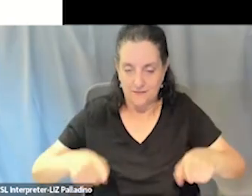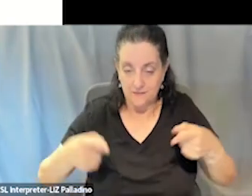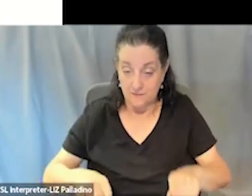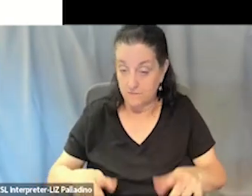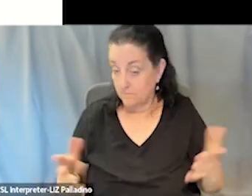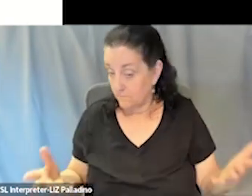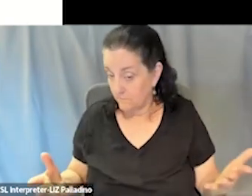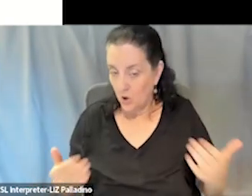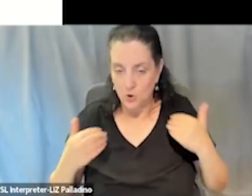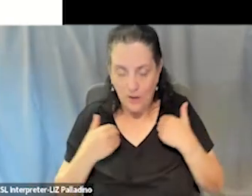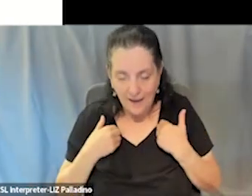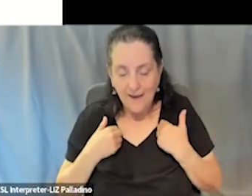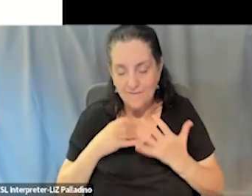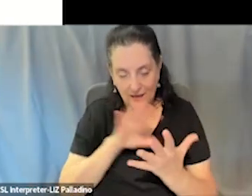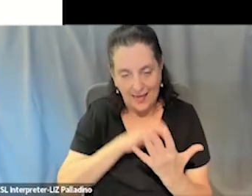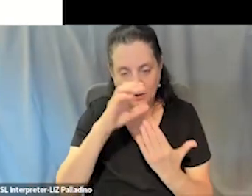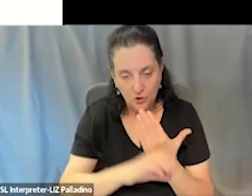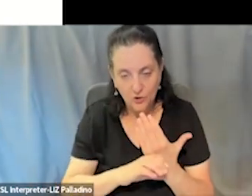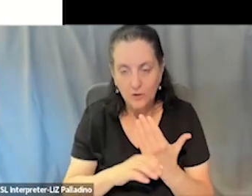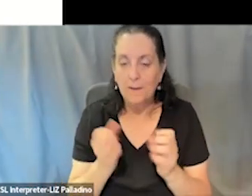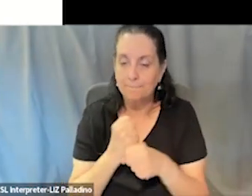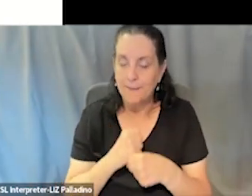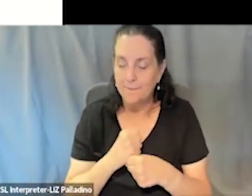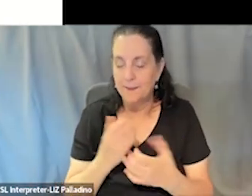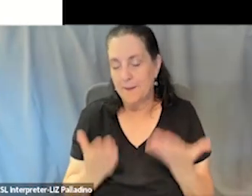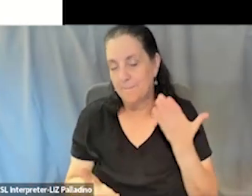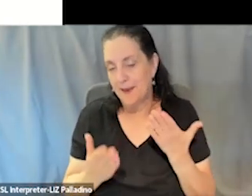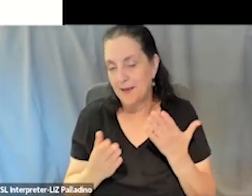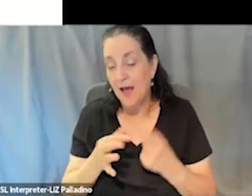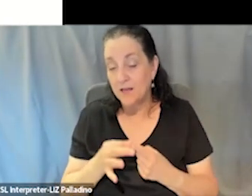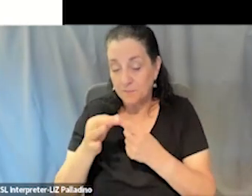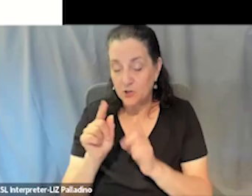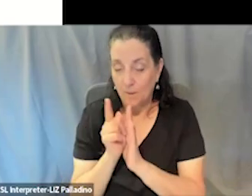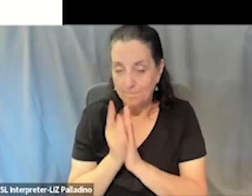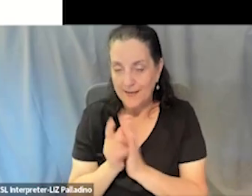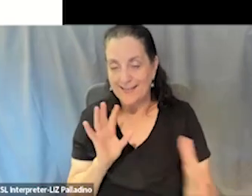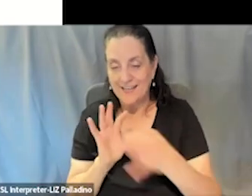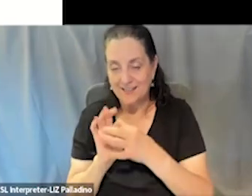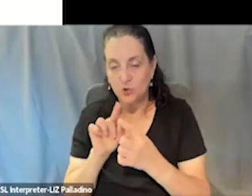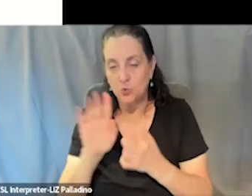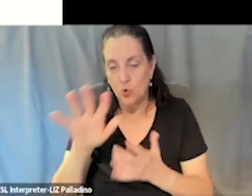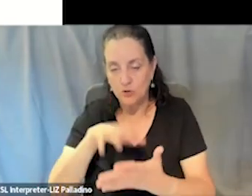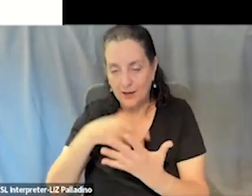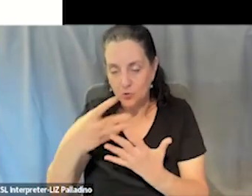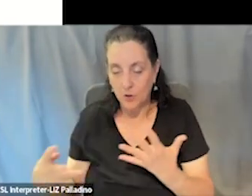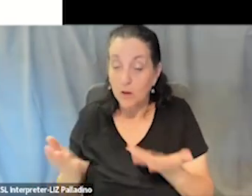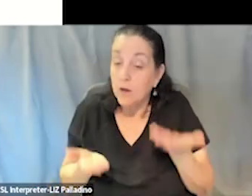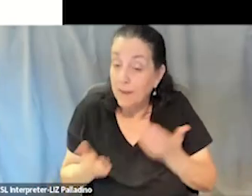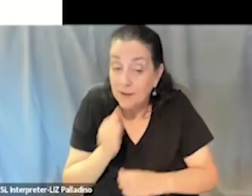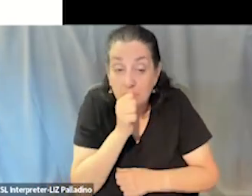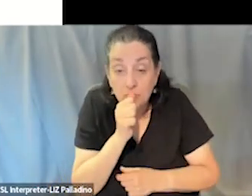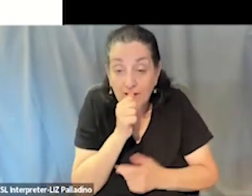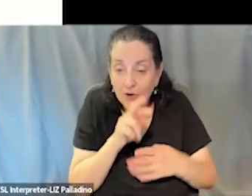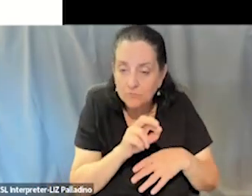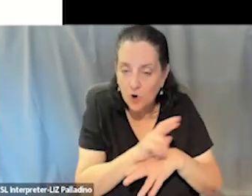your portfolio and build special moments around it. You could take a private rehearsal, but you could